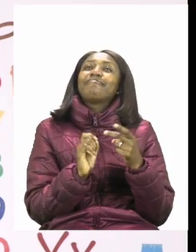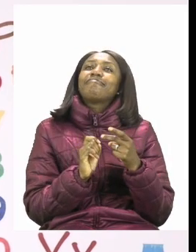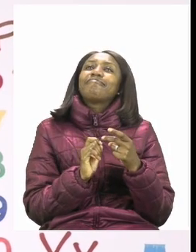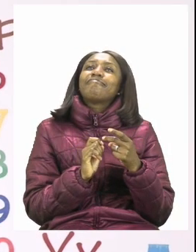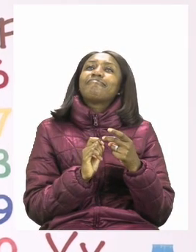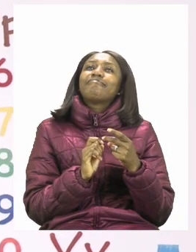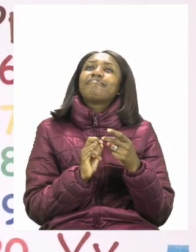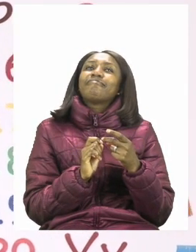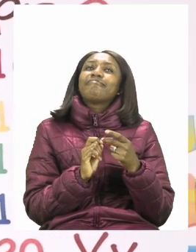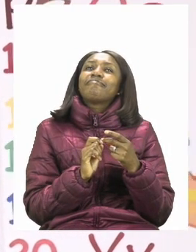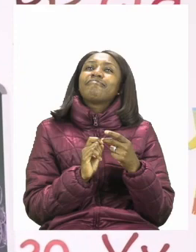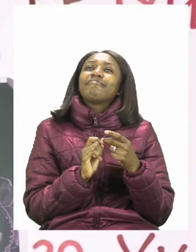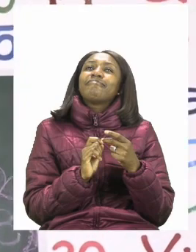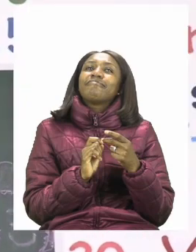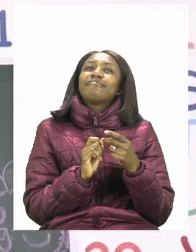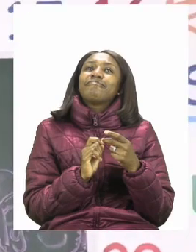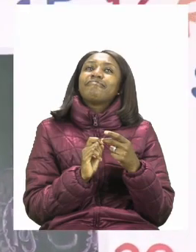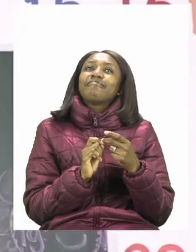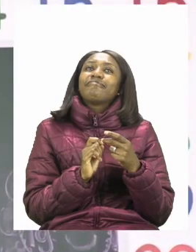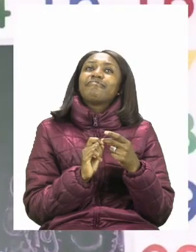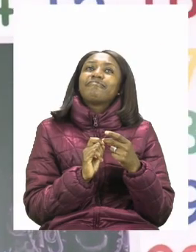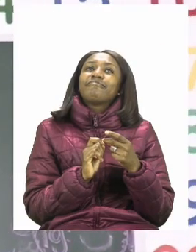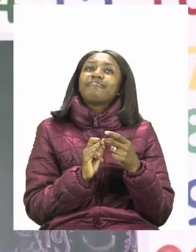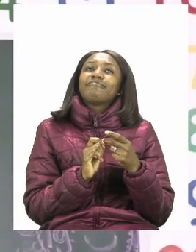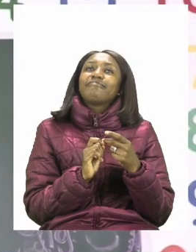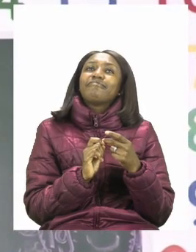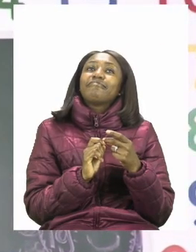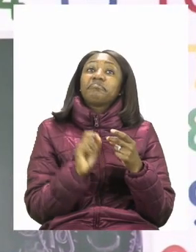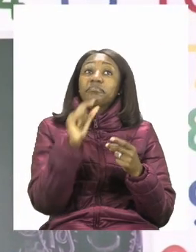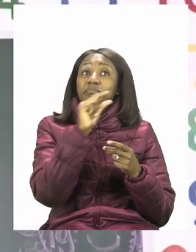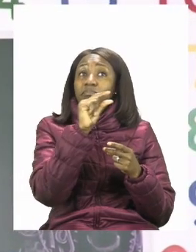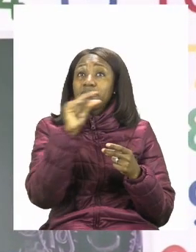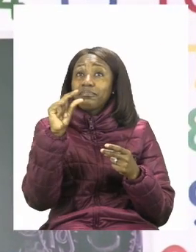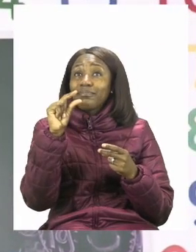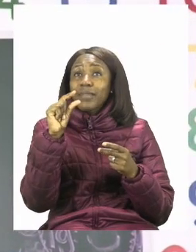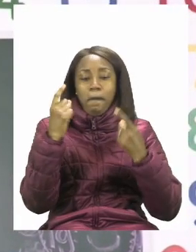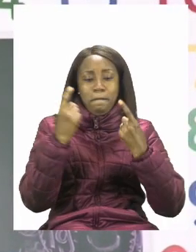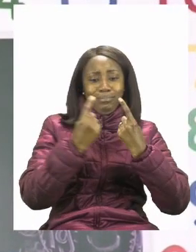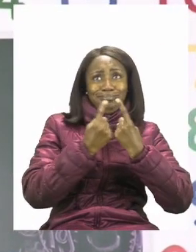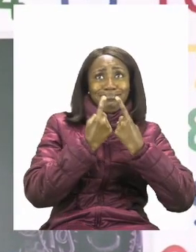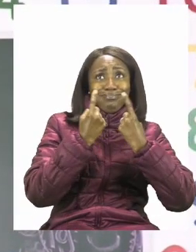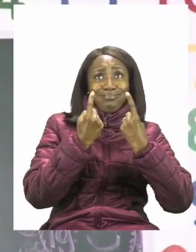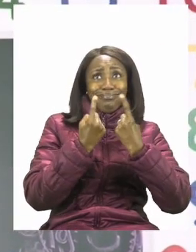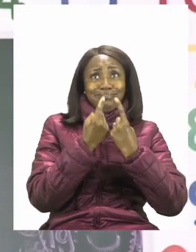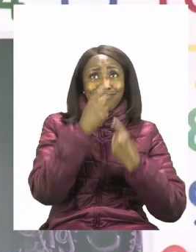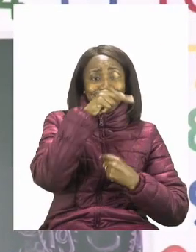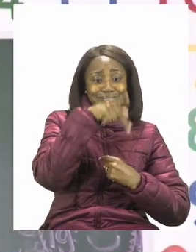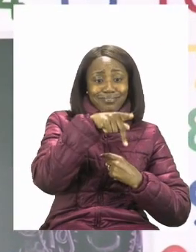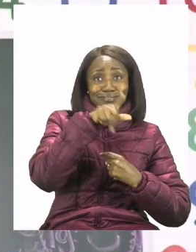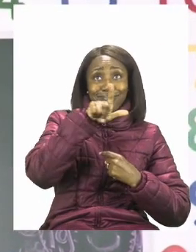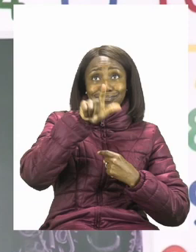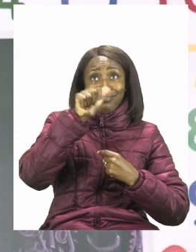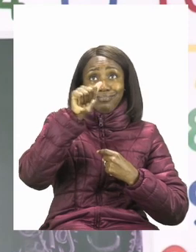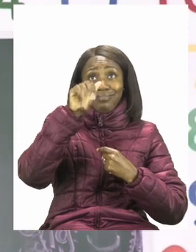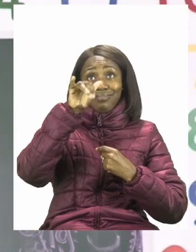am going to help you find is the word play. Do